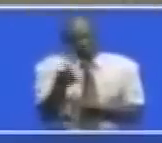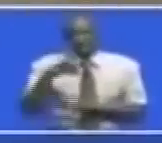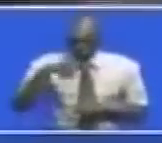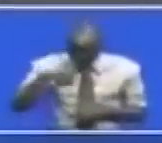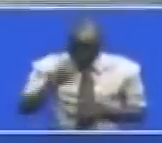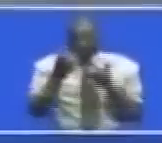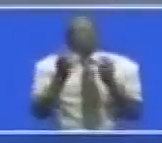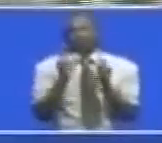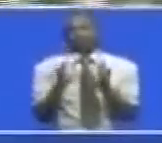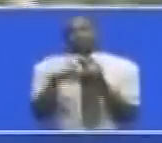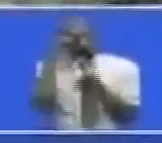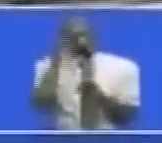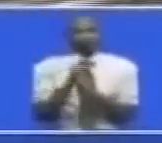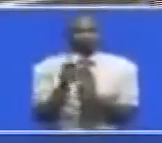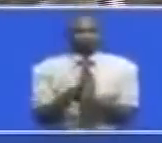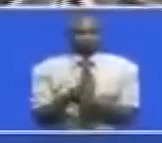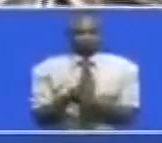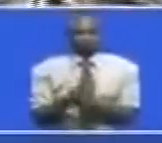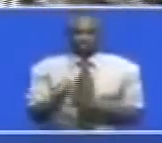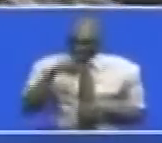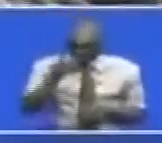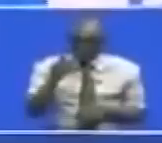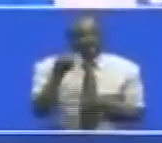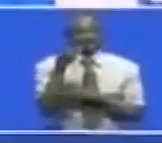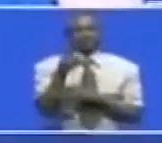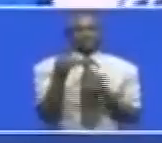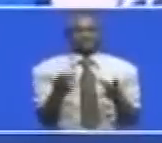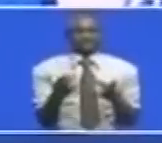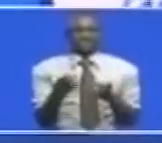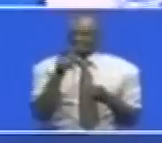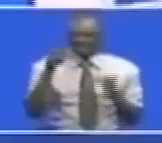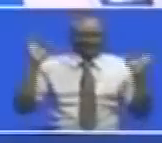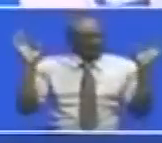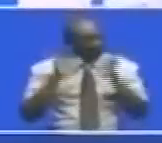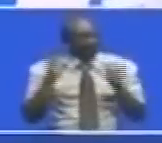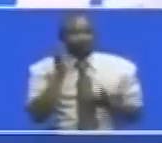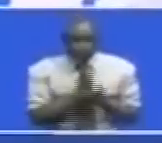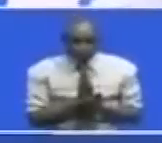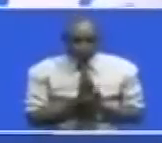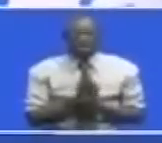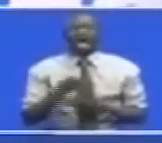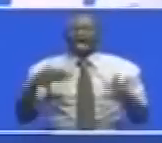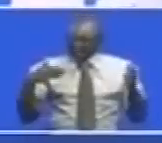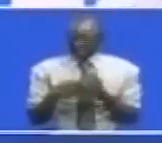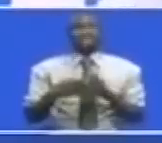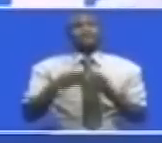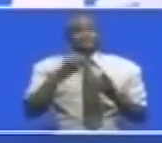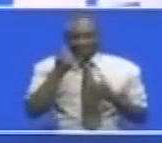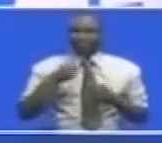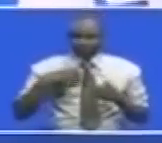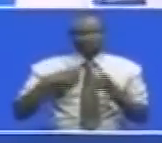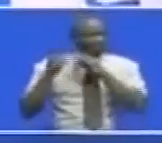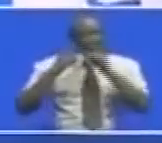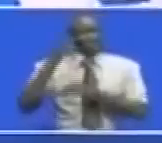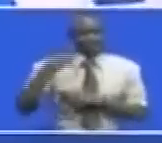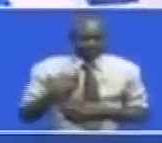to the podium. This was something you couldn't ask for. It's amazing. You go against the best in the world. It's